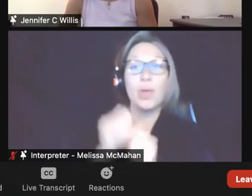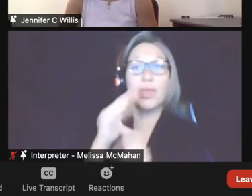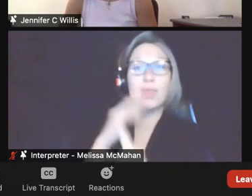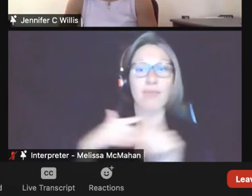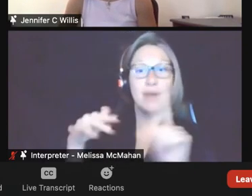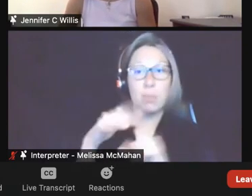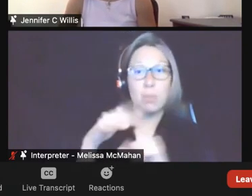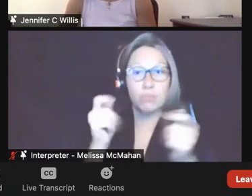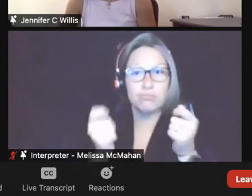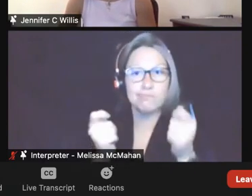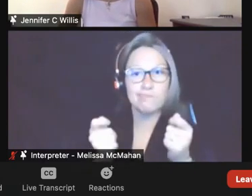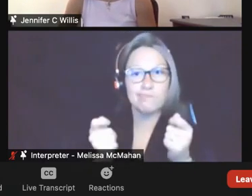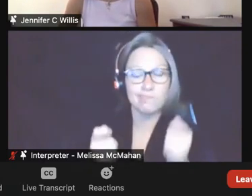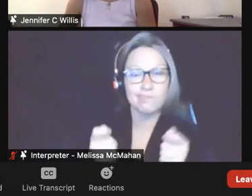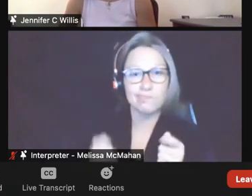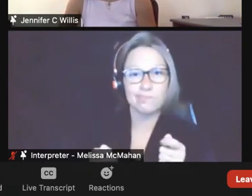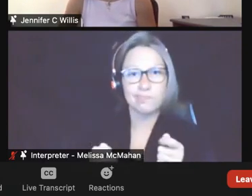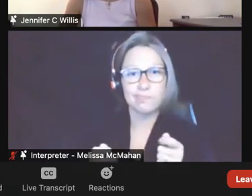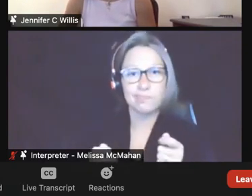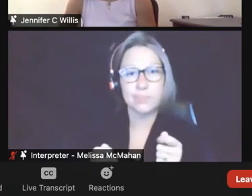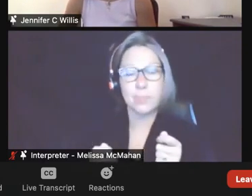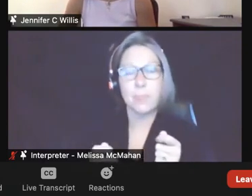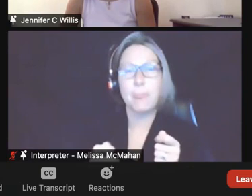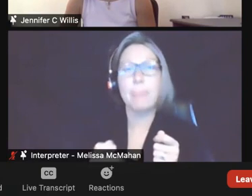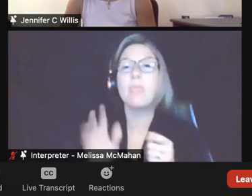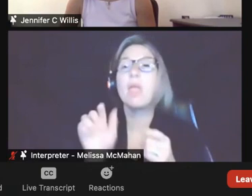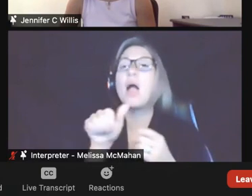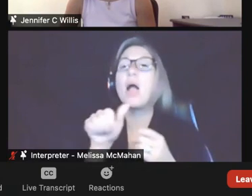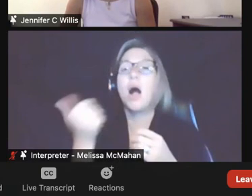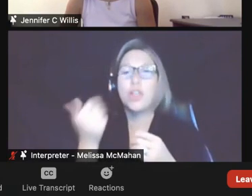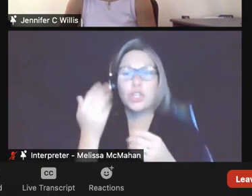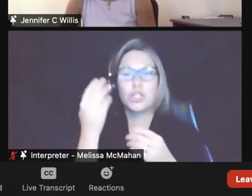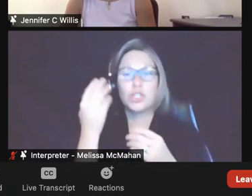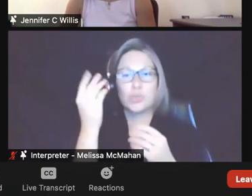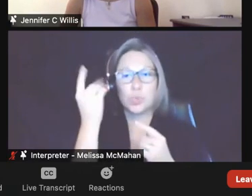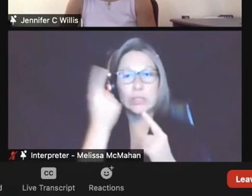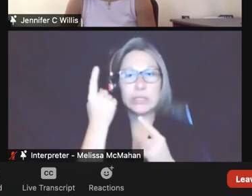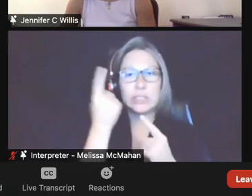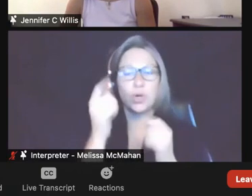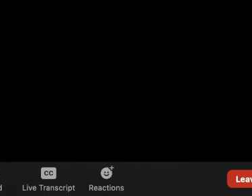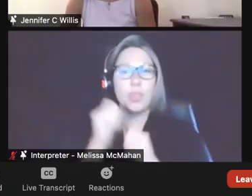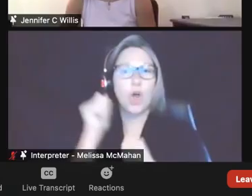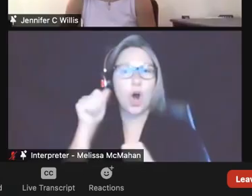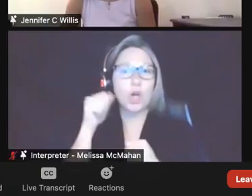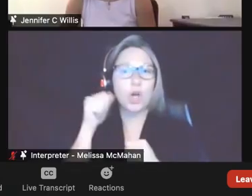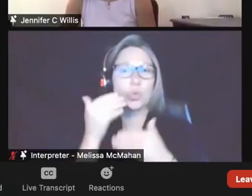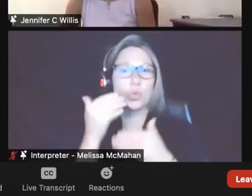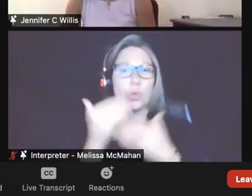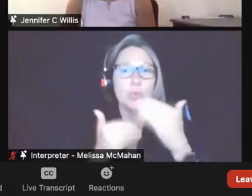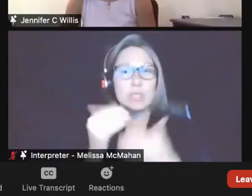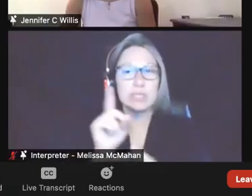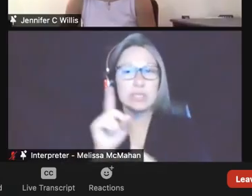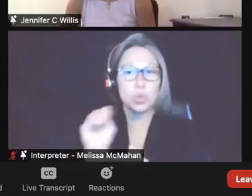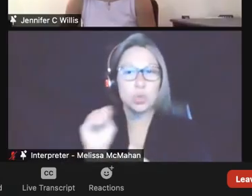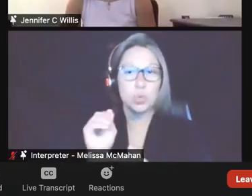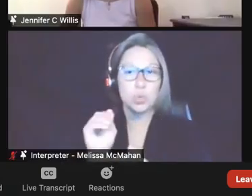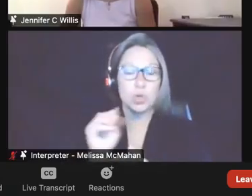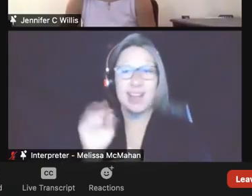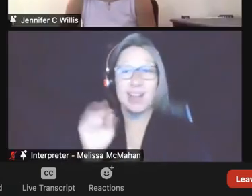The last thing to consider there with auditory processing disorders and CVI is